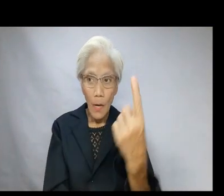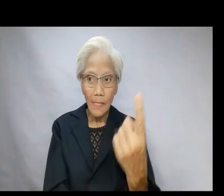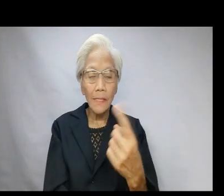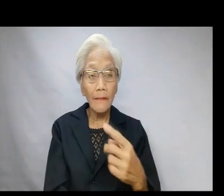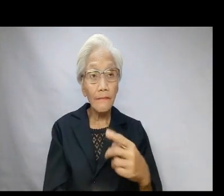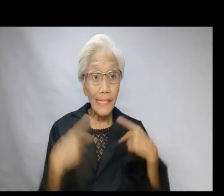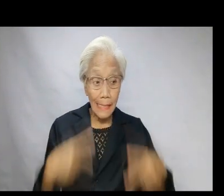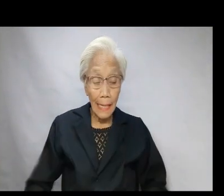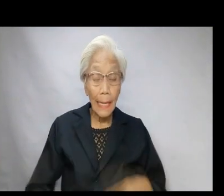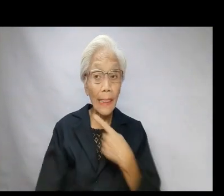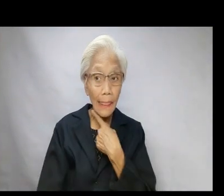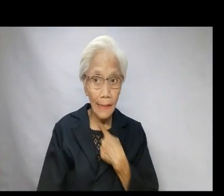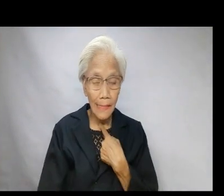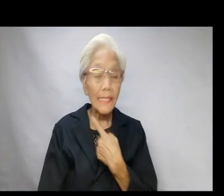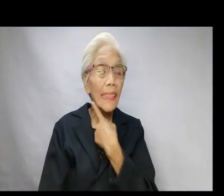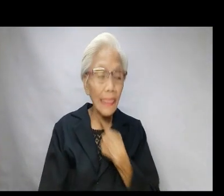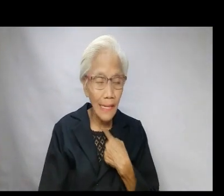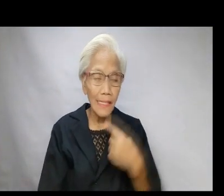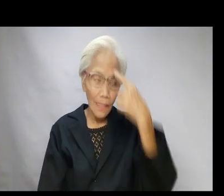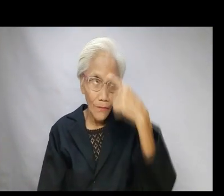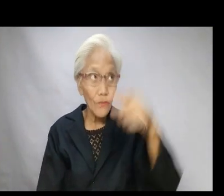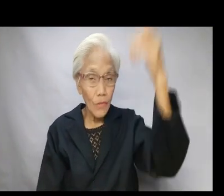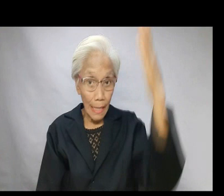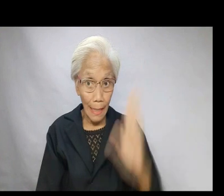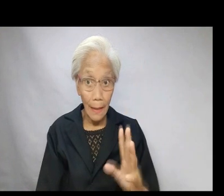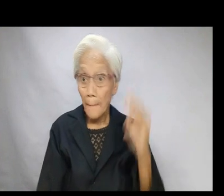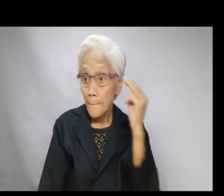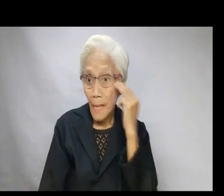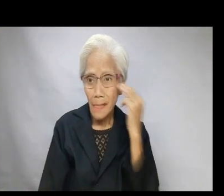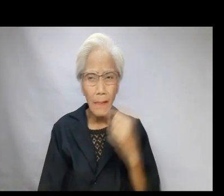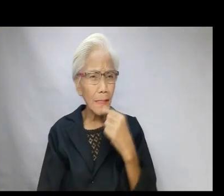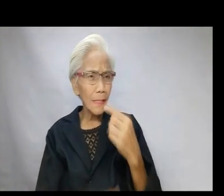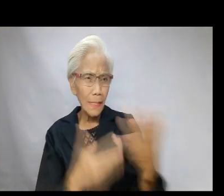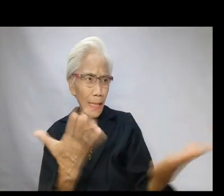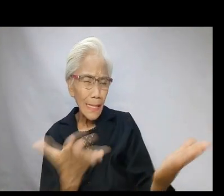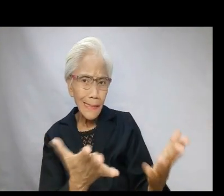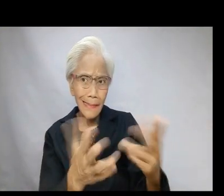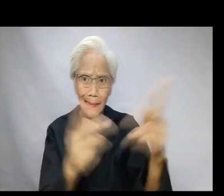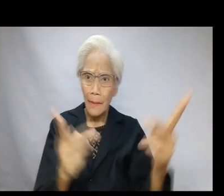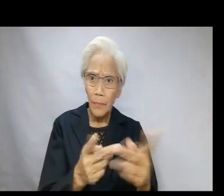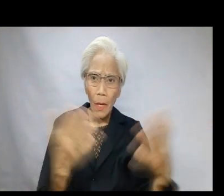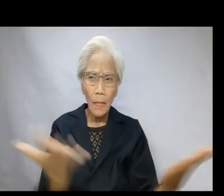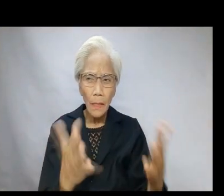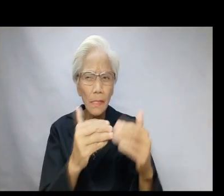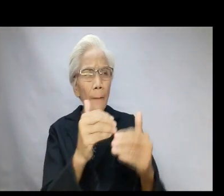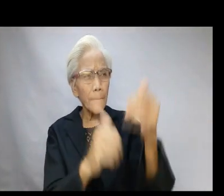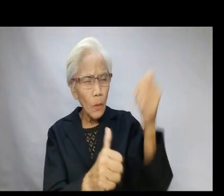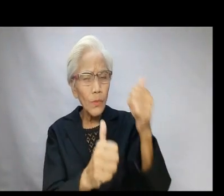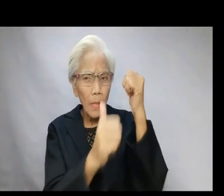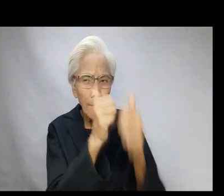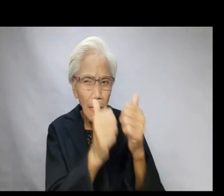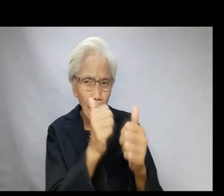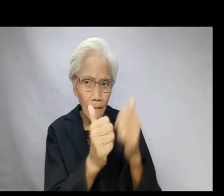beyond one's physical thirst, a thirst for God. Maslow says that this is